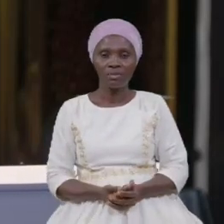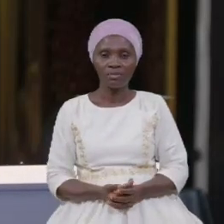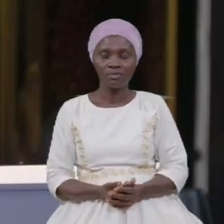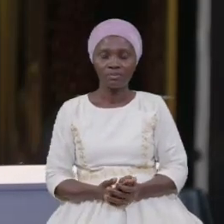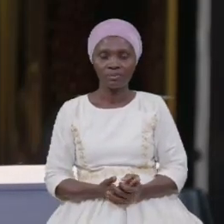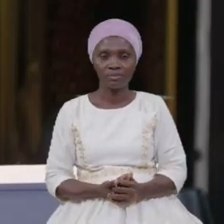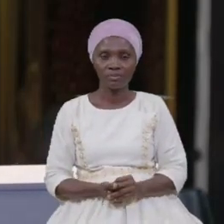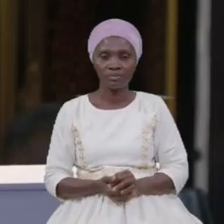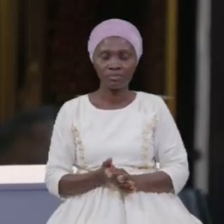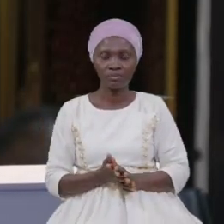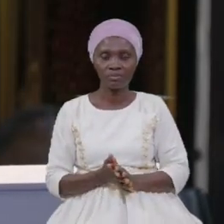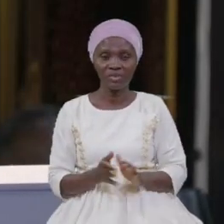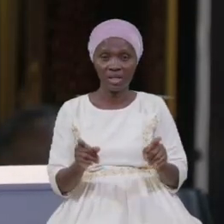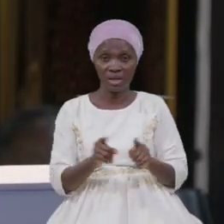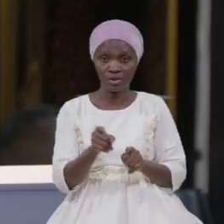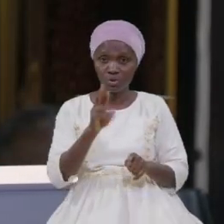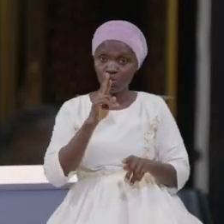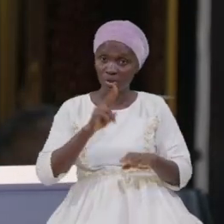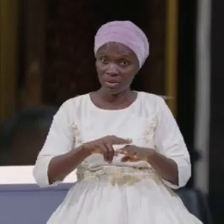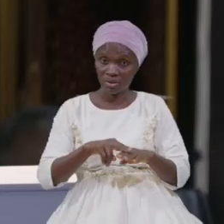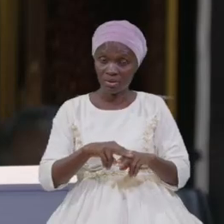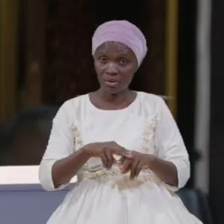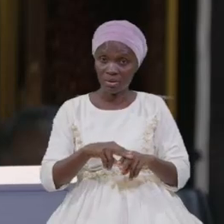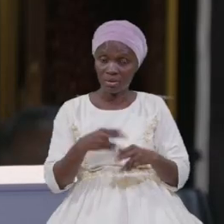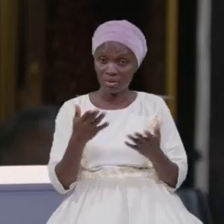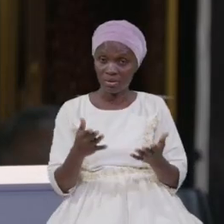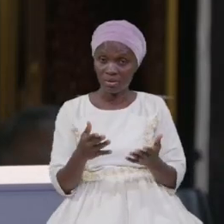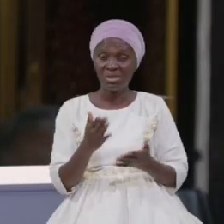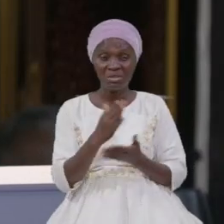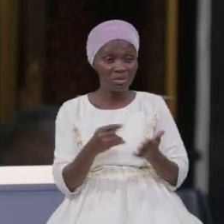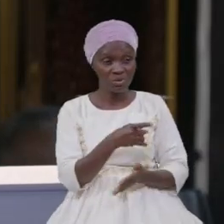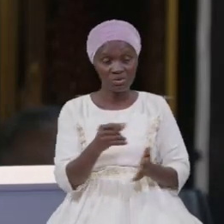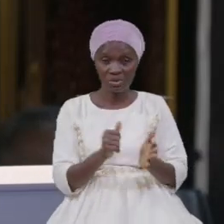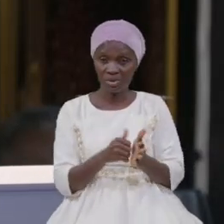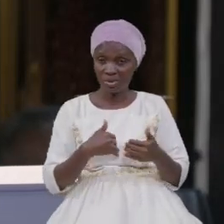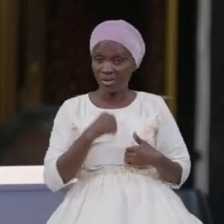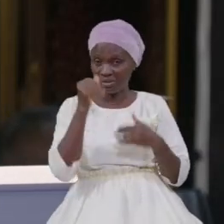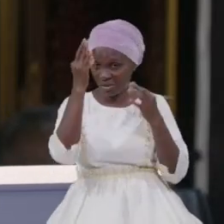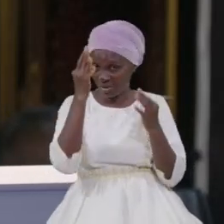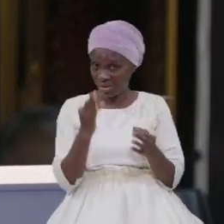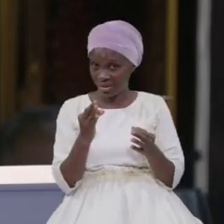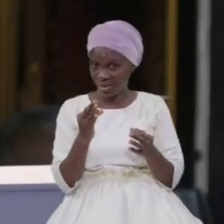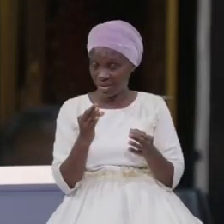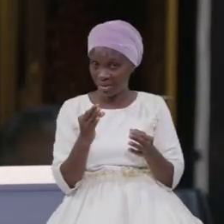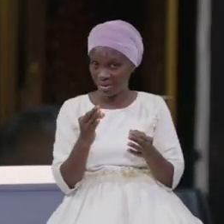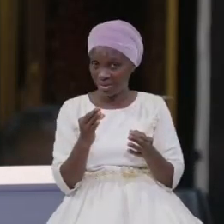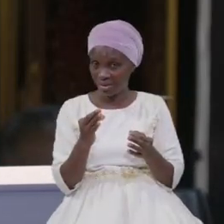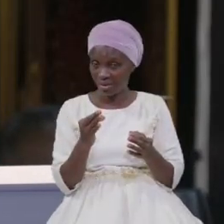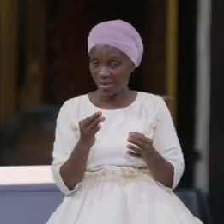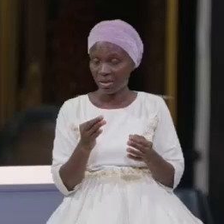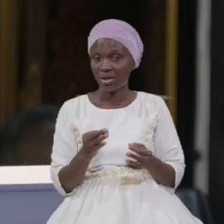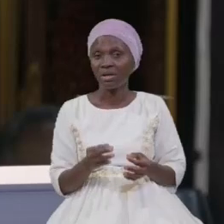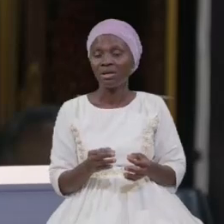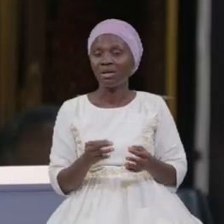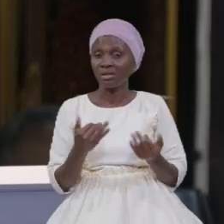seated, who had already made decision, this is the time you begin to talk to God right there where